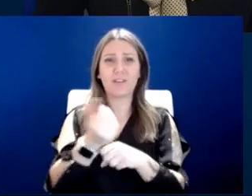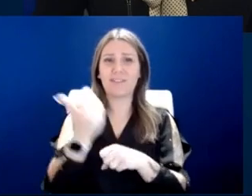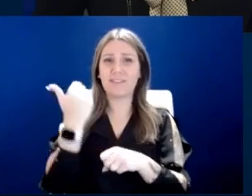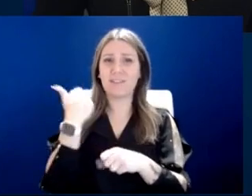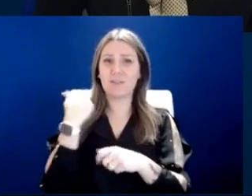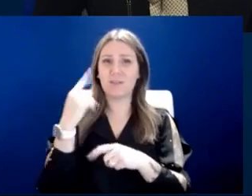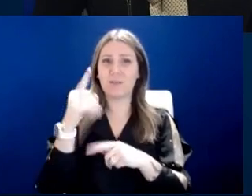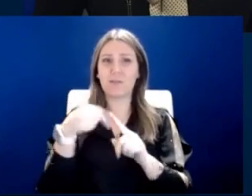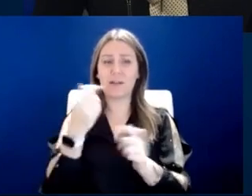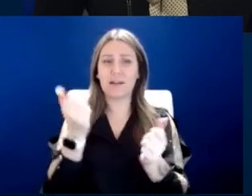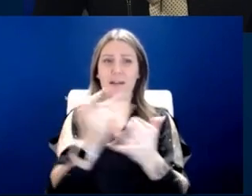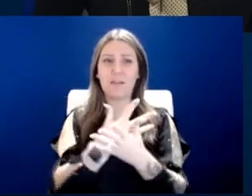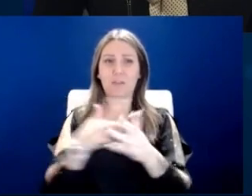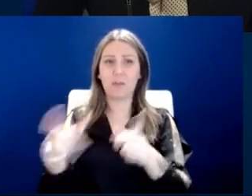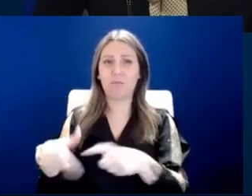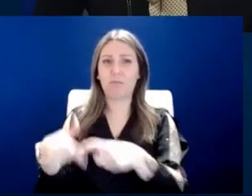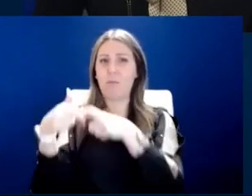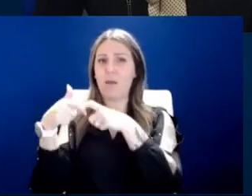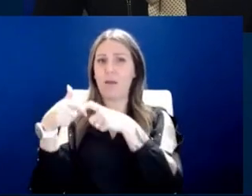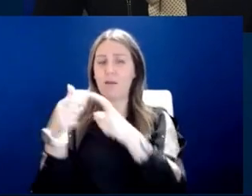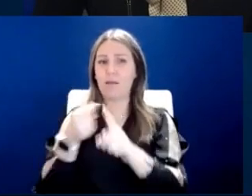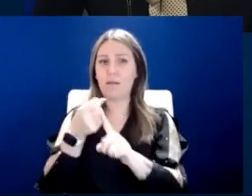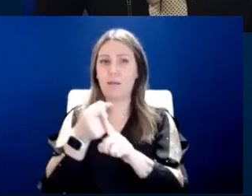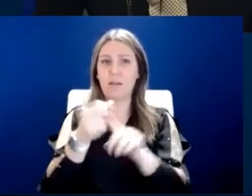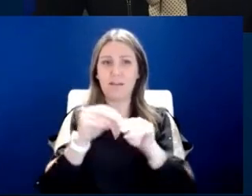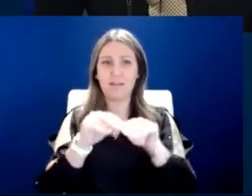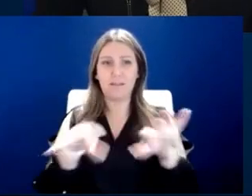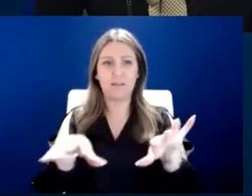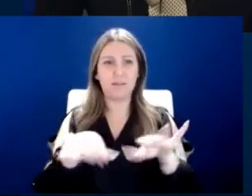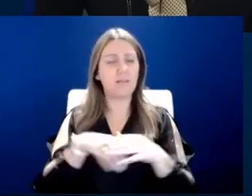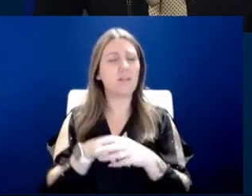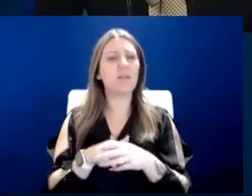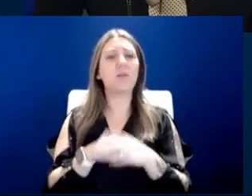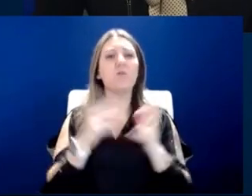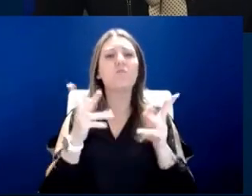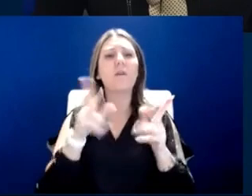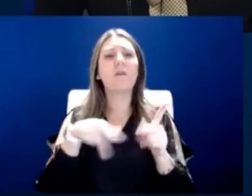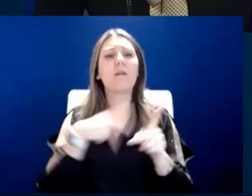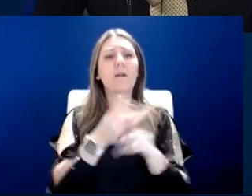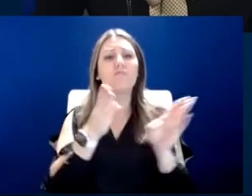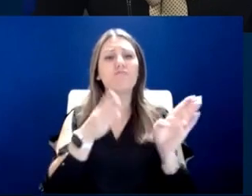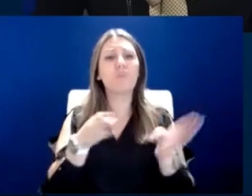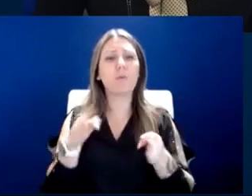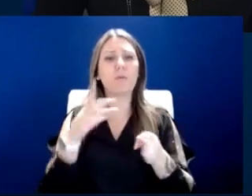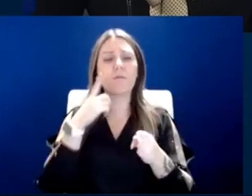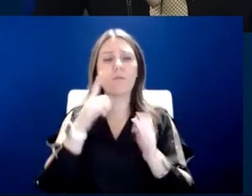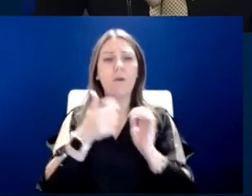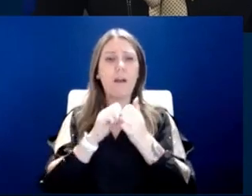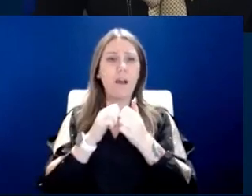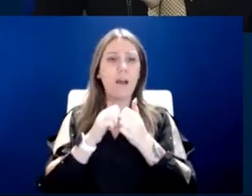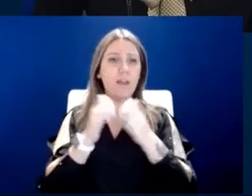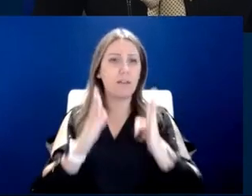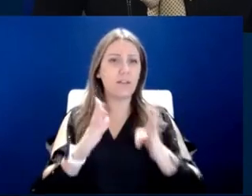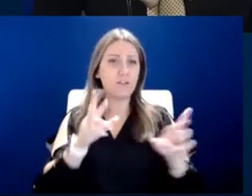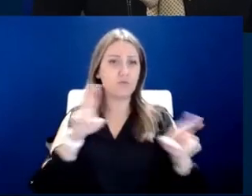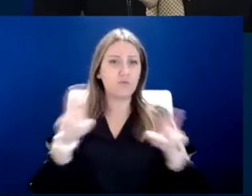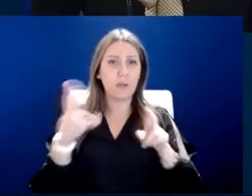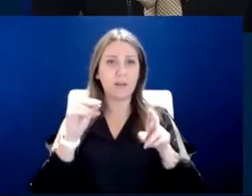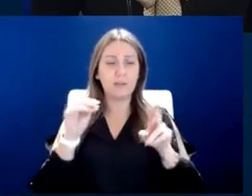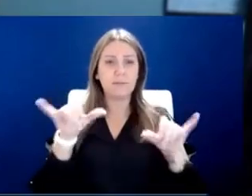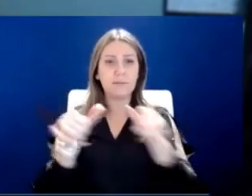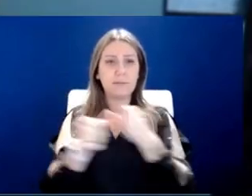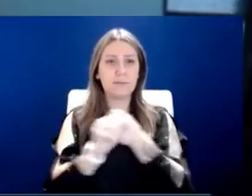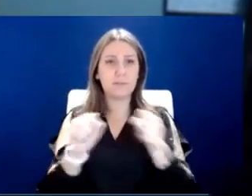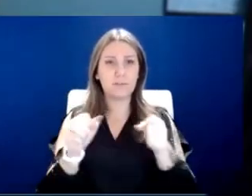hit. What type of preps go into getting those athletes ready and certainly staying safe during this time? Yeah, so